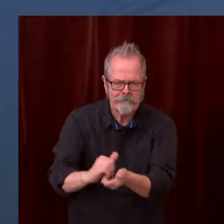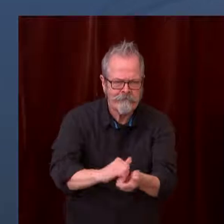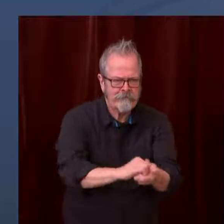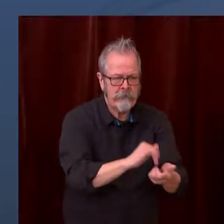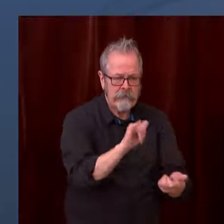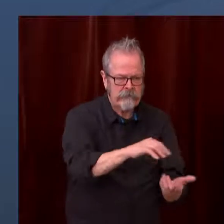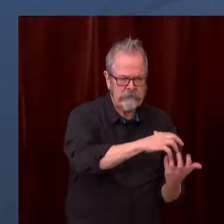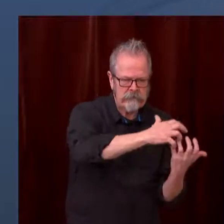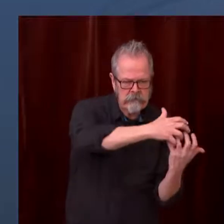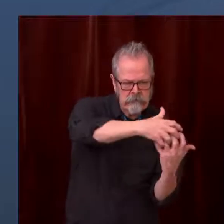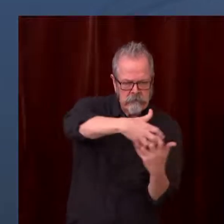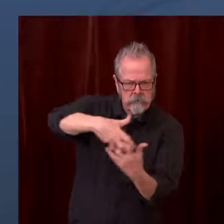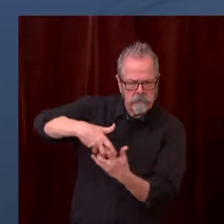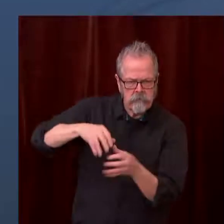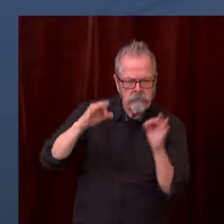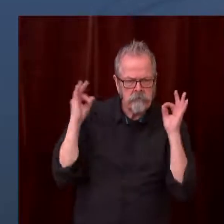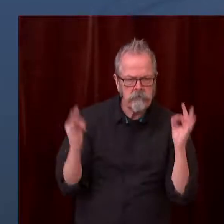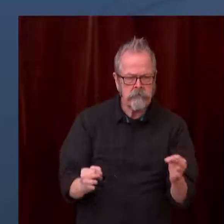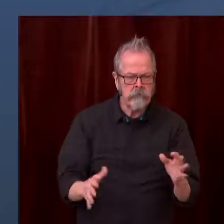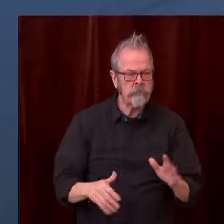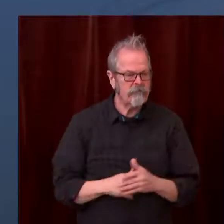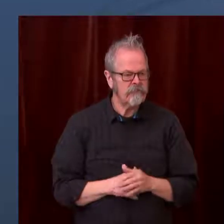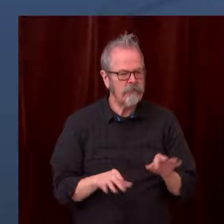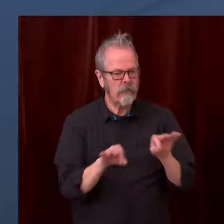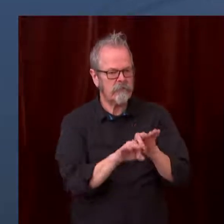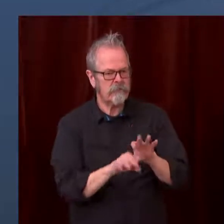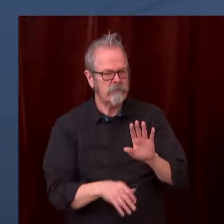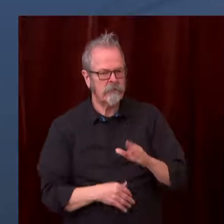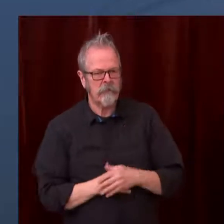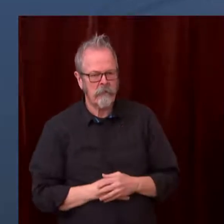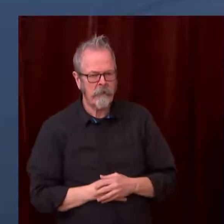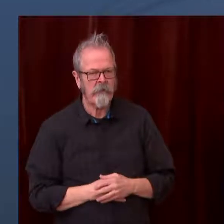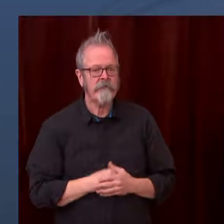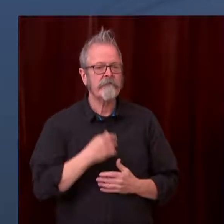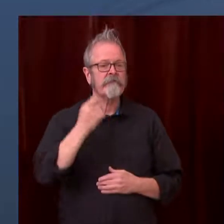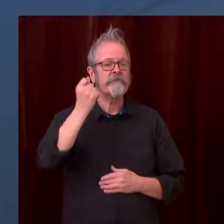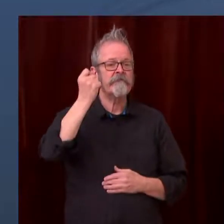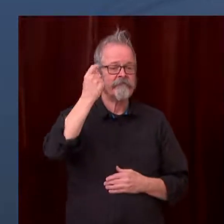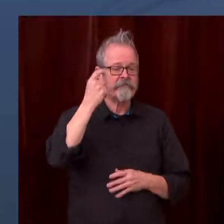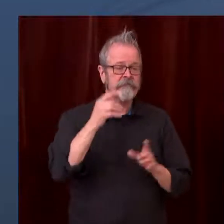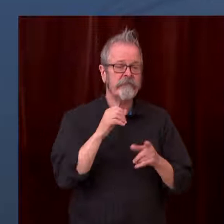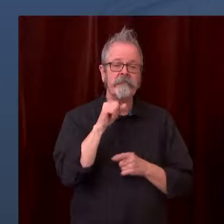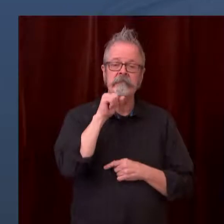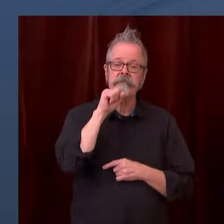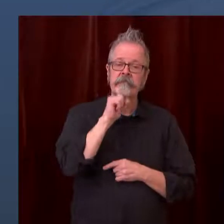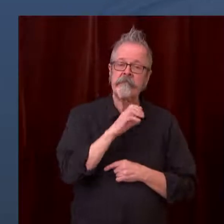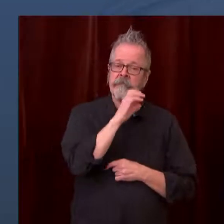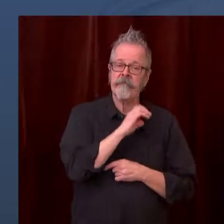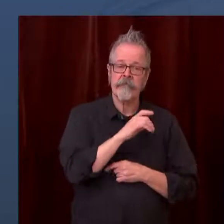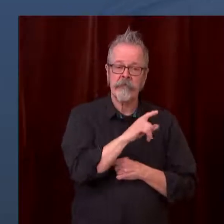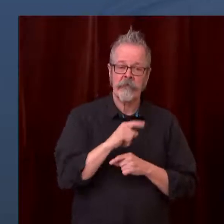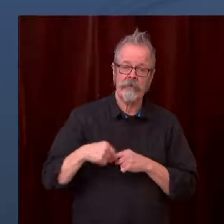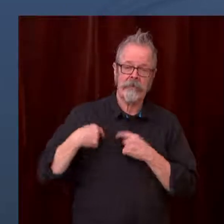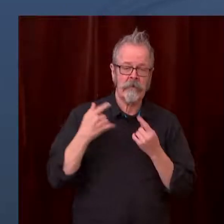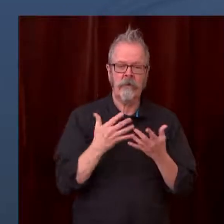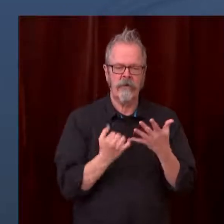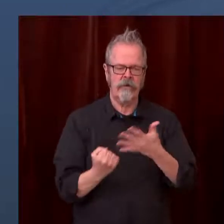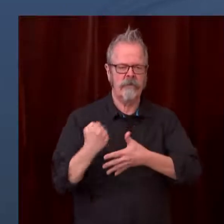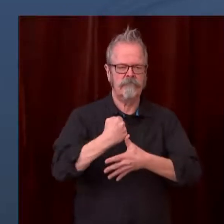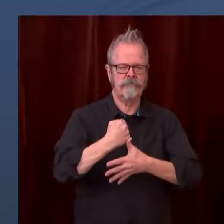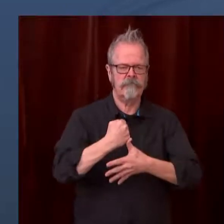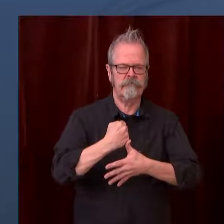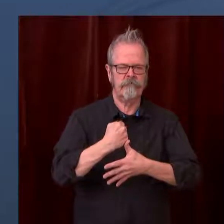to vaccinate seniors, is that we know that seniors are at risk if they get infected with COVID-19 for a